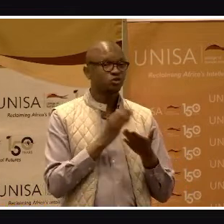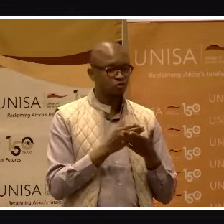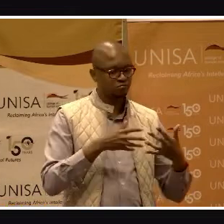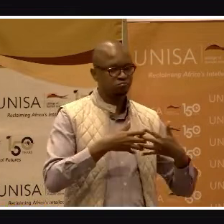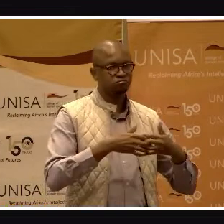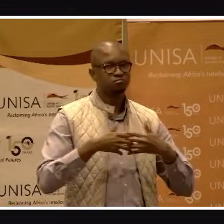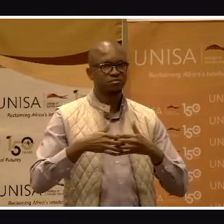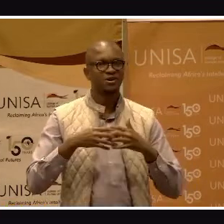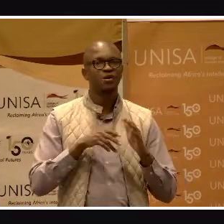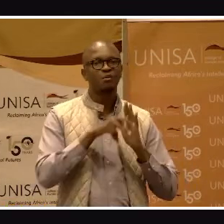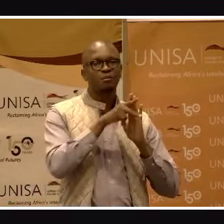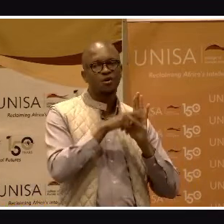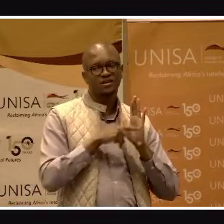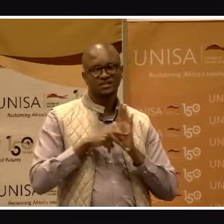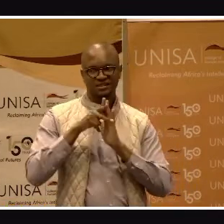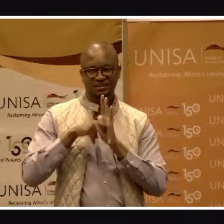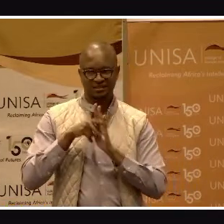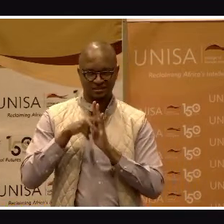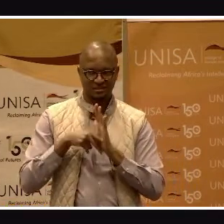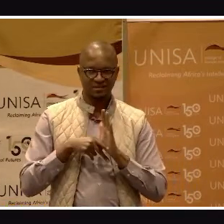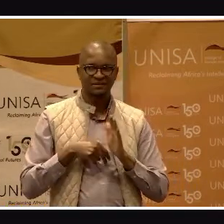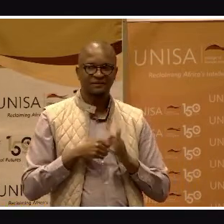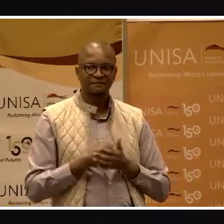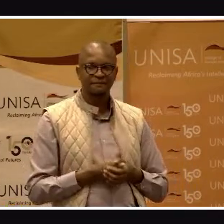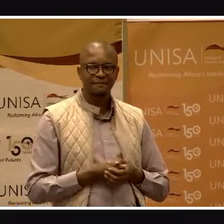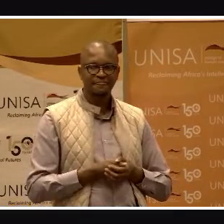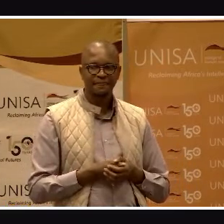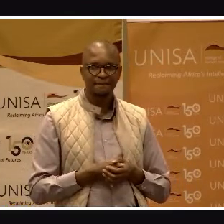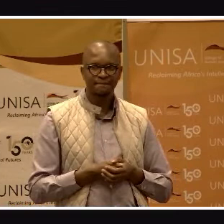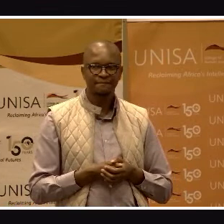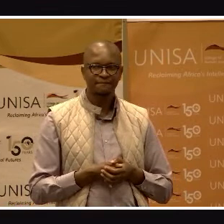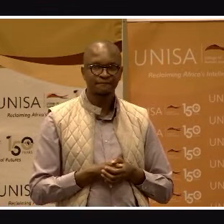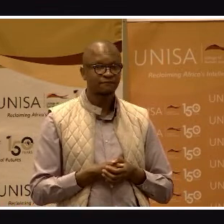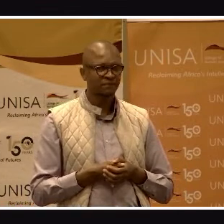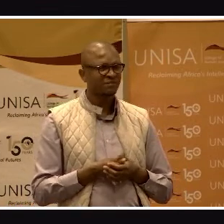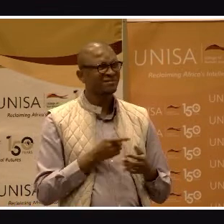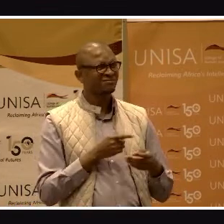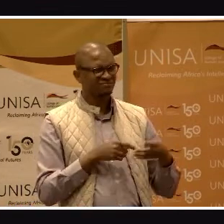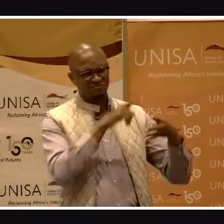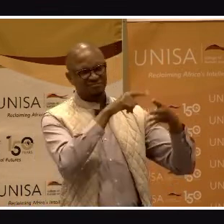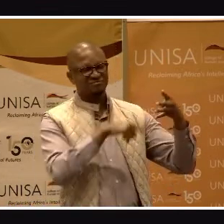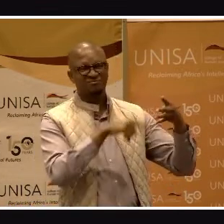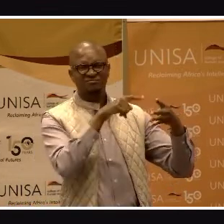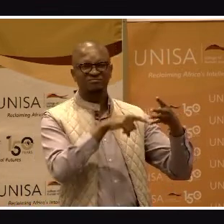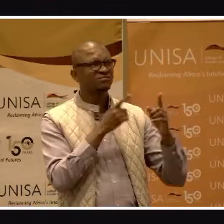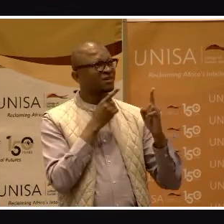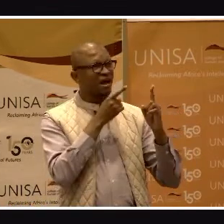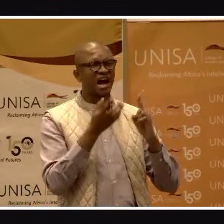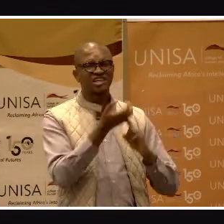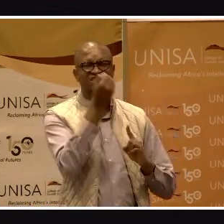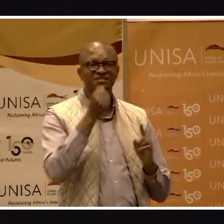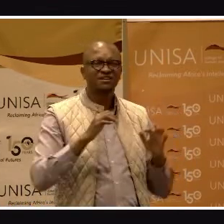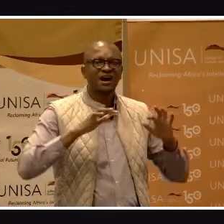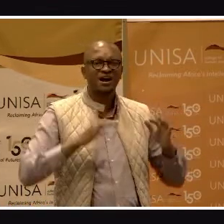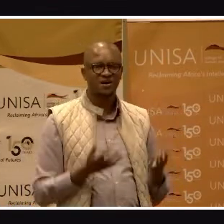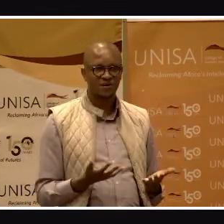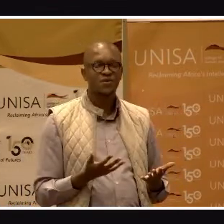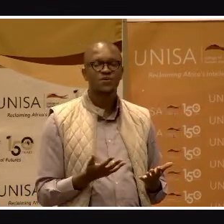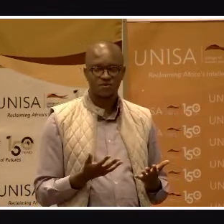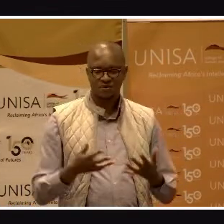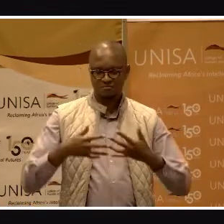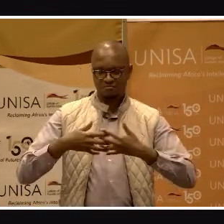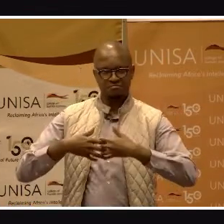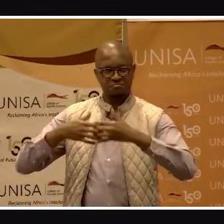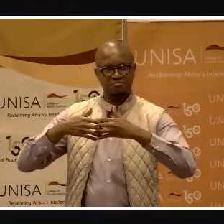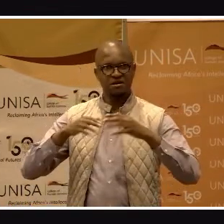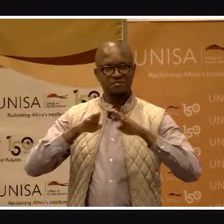international conversation among stakeholders. And to achieve all of this, a platform was created, which